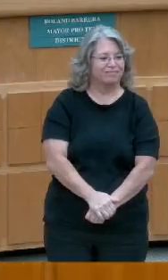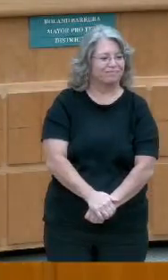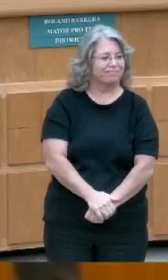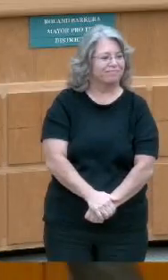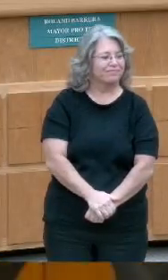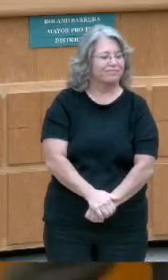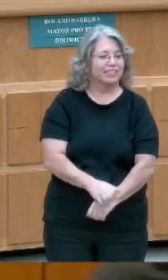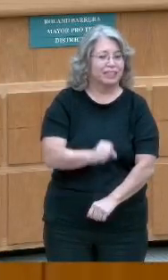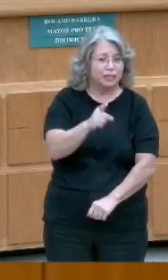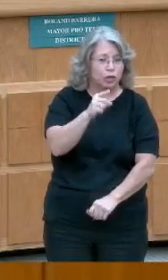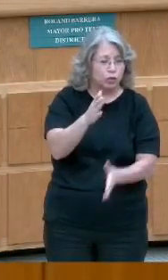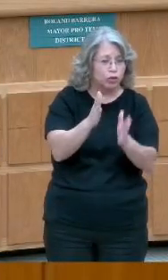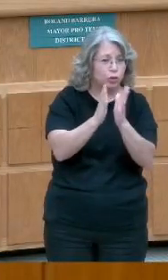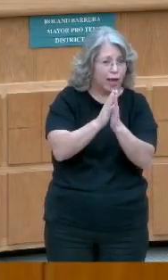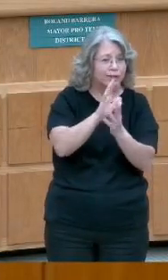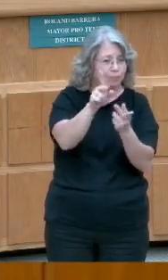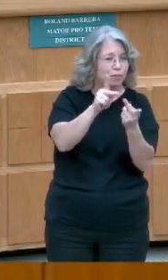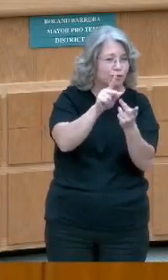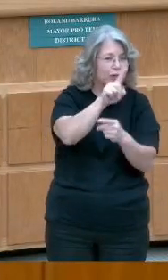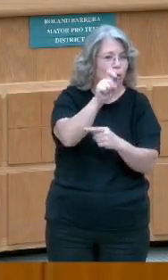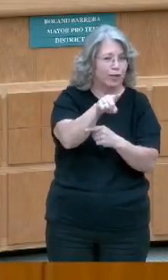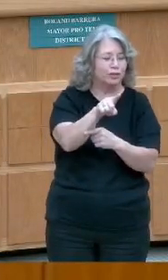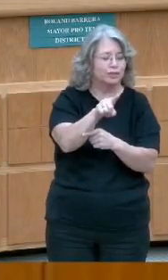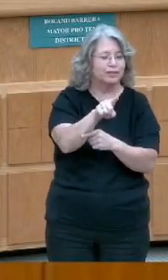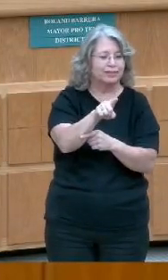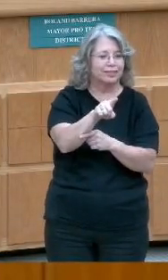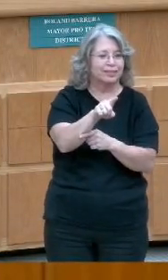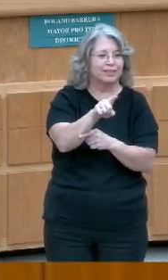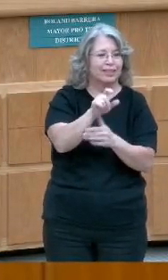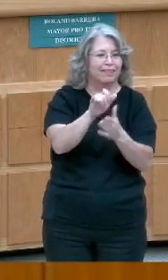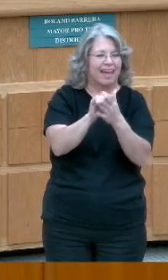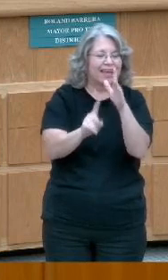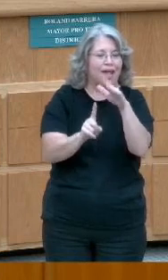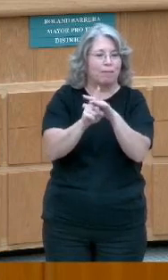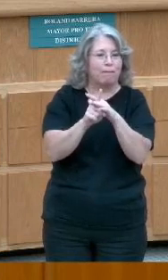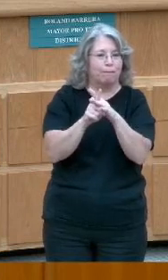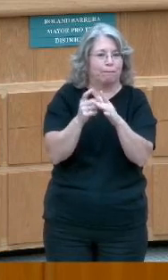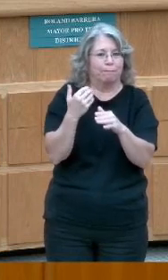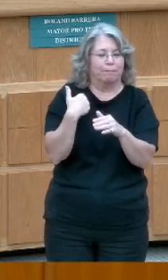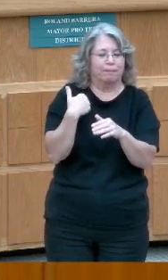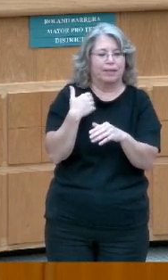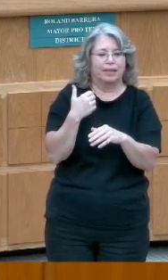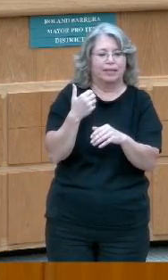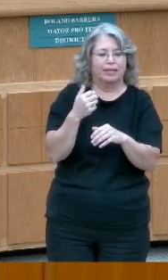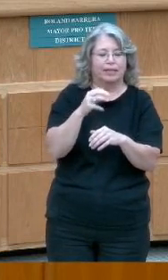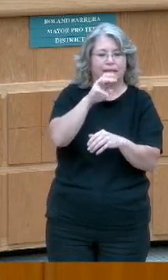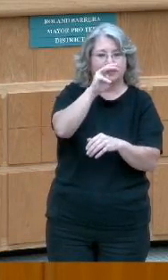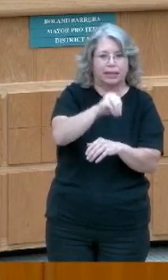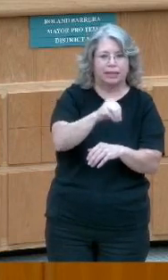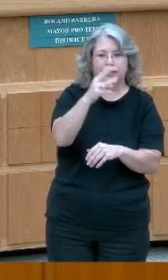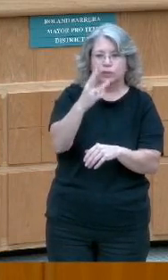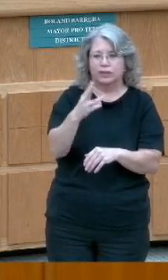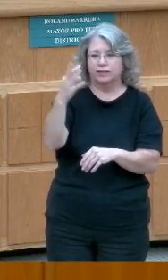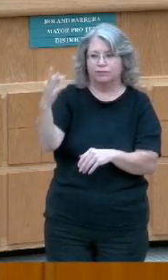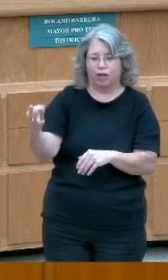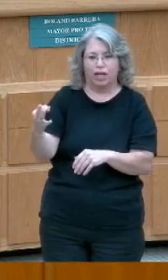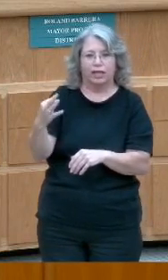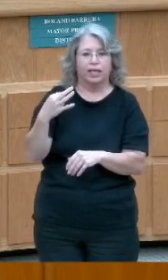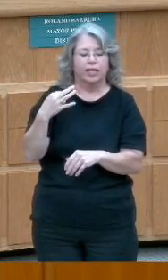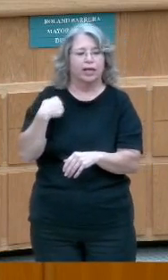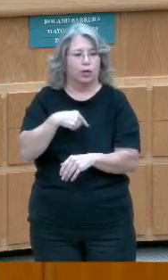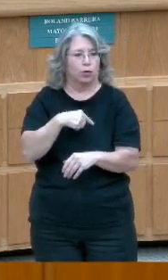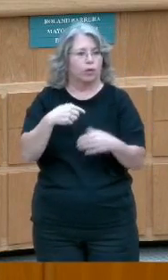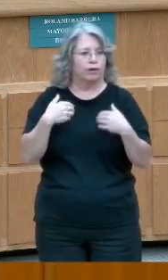So you asked the perfect question, because that question came up today. Every Monday and Wednesday and Friday, we do